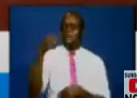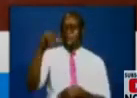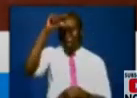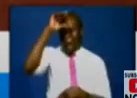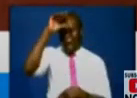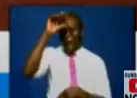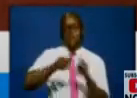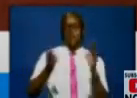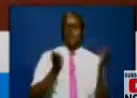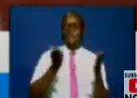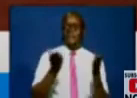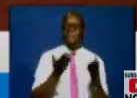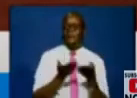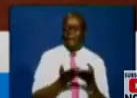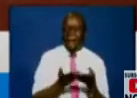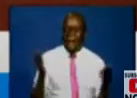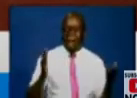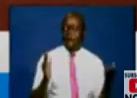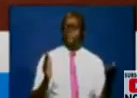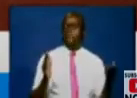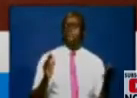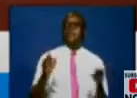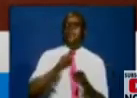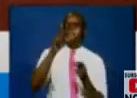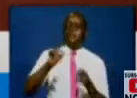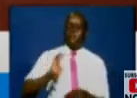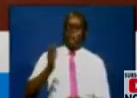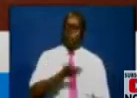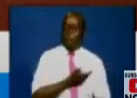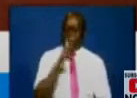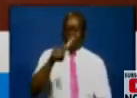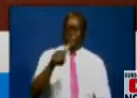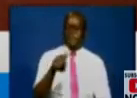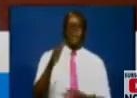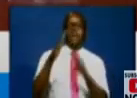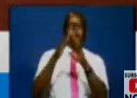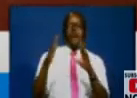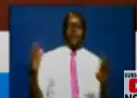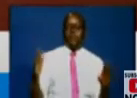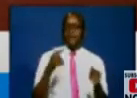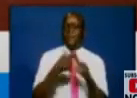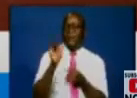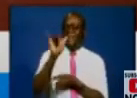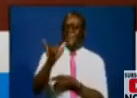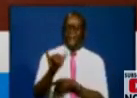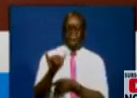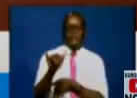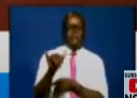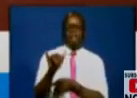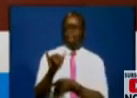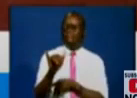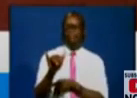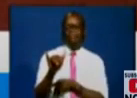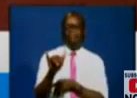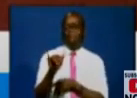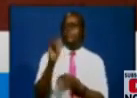not serve in any particular committee of this particular house. But that is a less substantial matter.